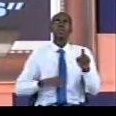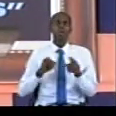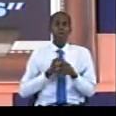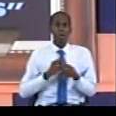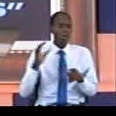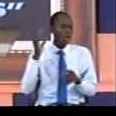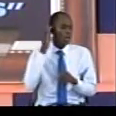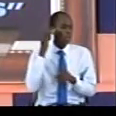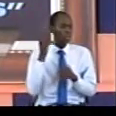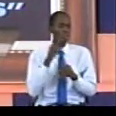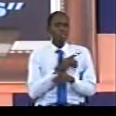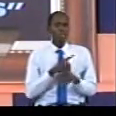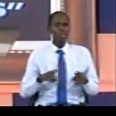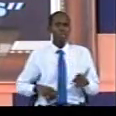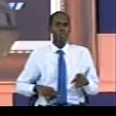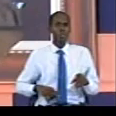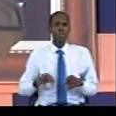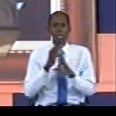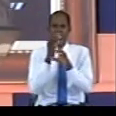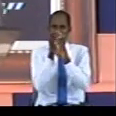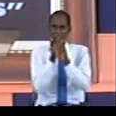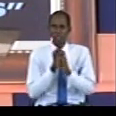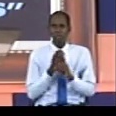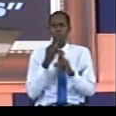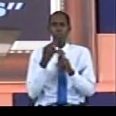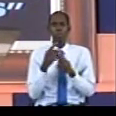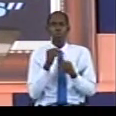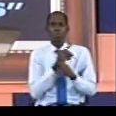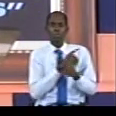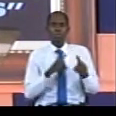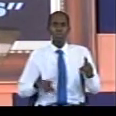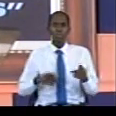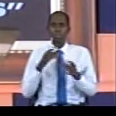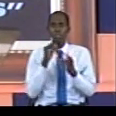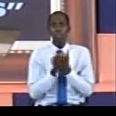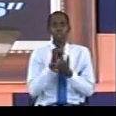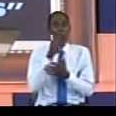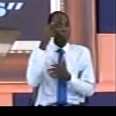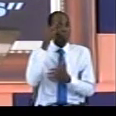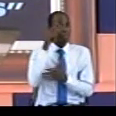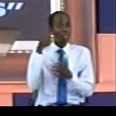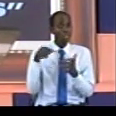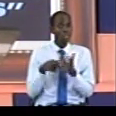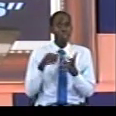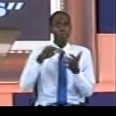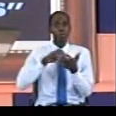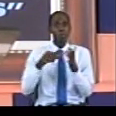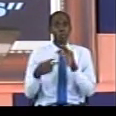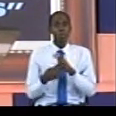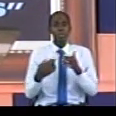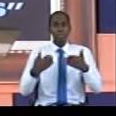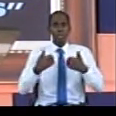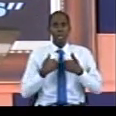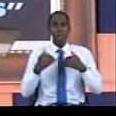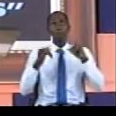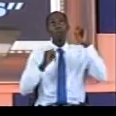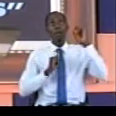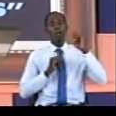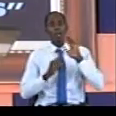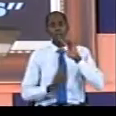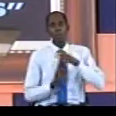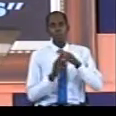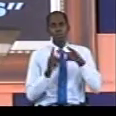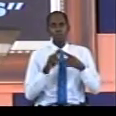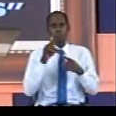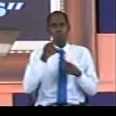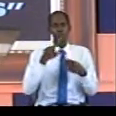the Lord. I received the word of the Lord. It says, for this purpose have I appeared unto thee, to make thee